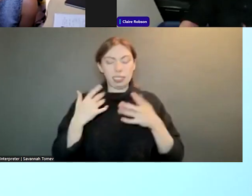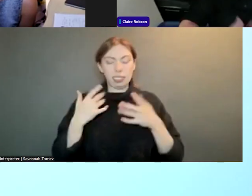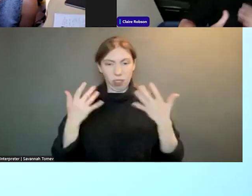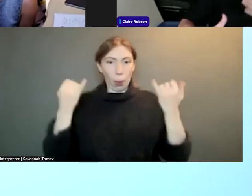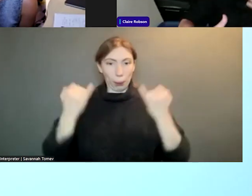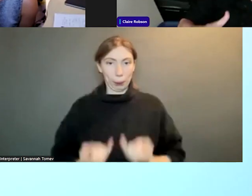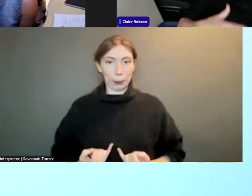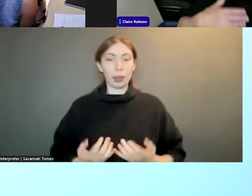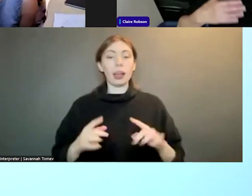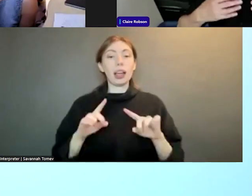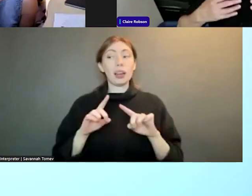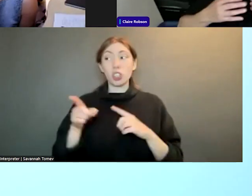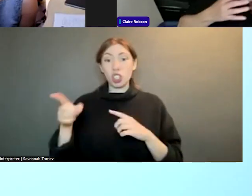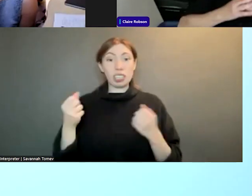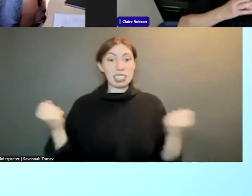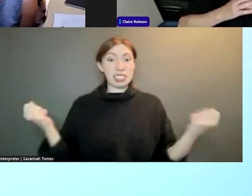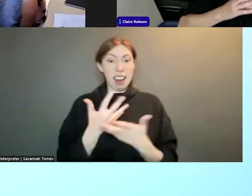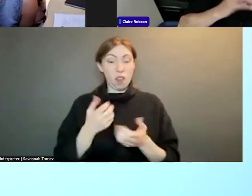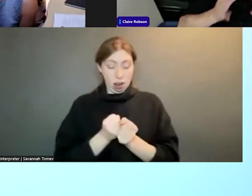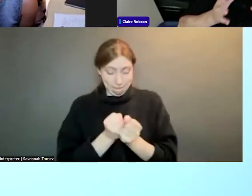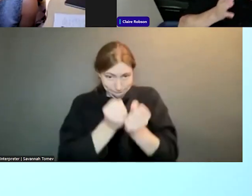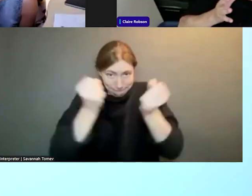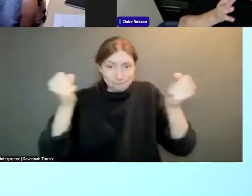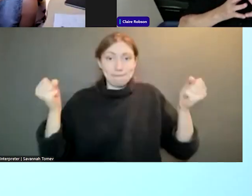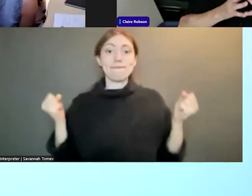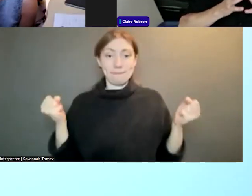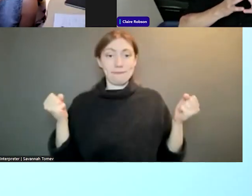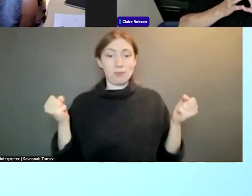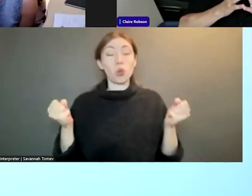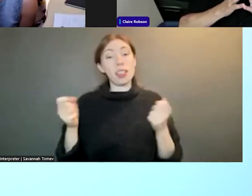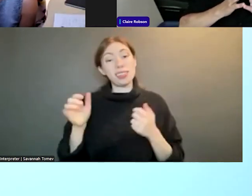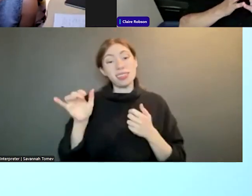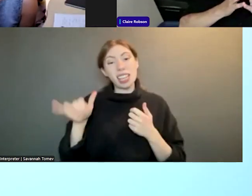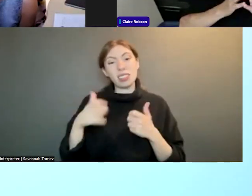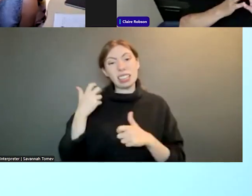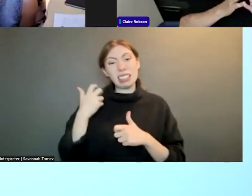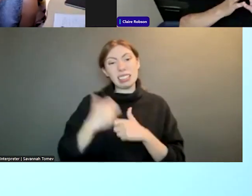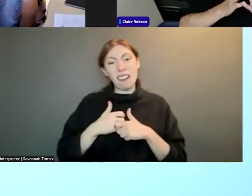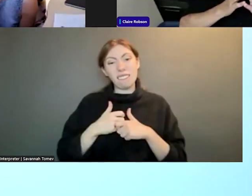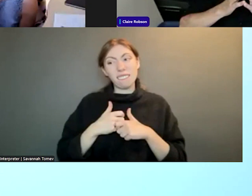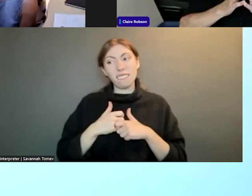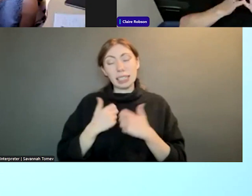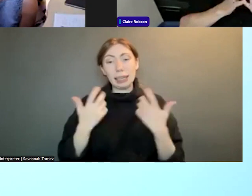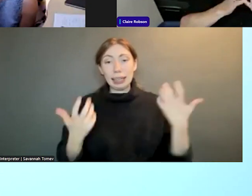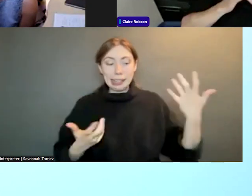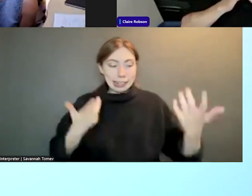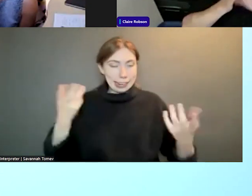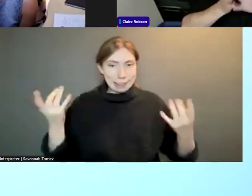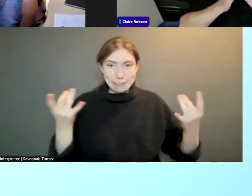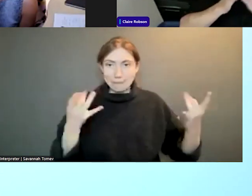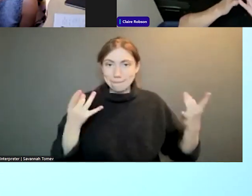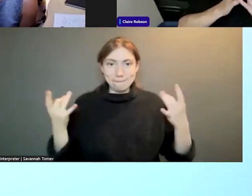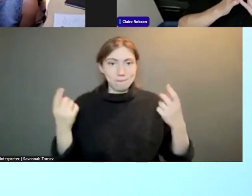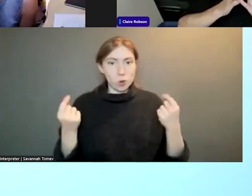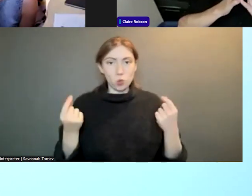disclose. This is really a very hard balance to tread. When we